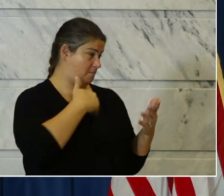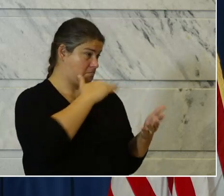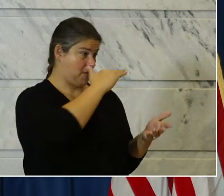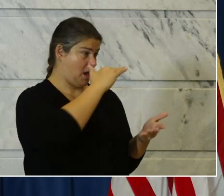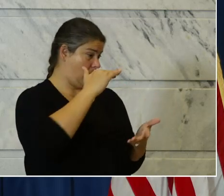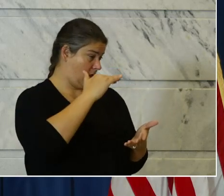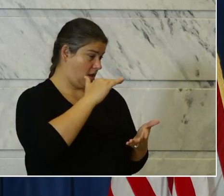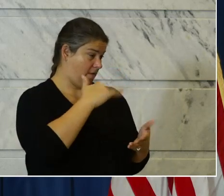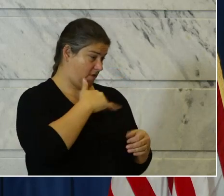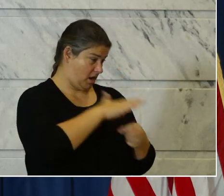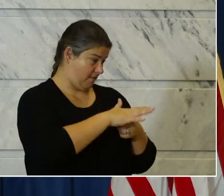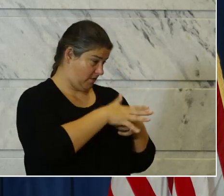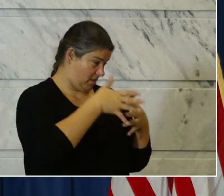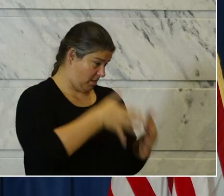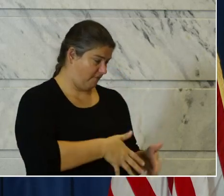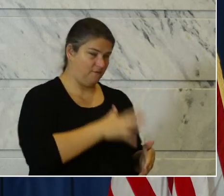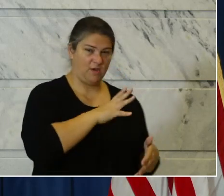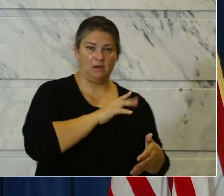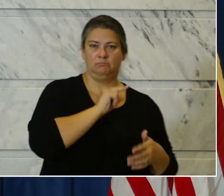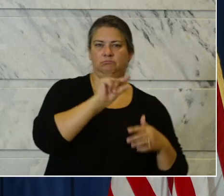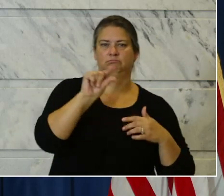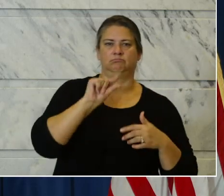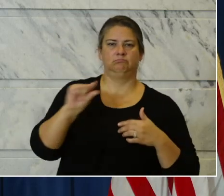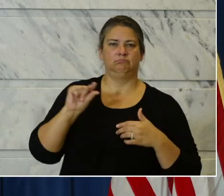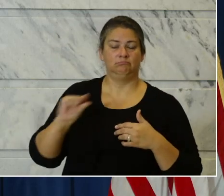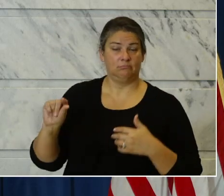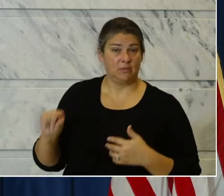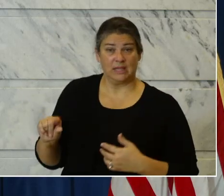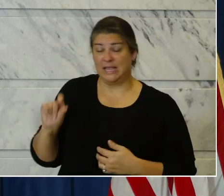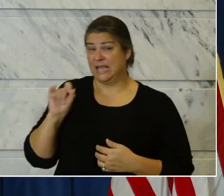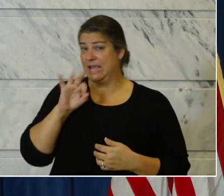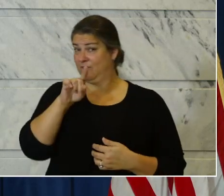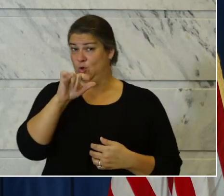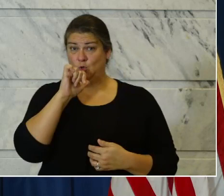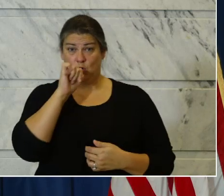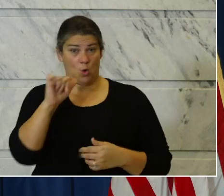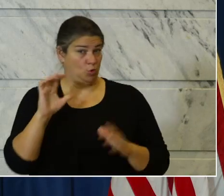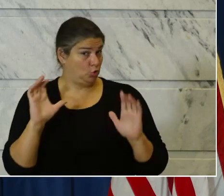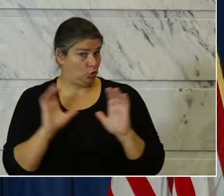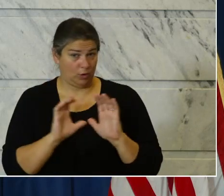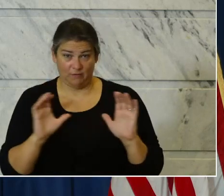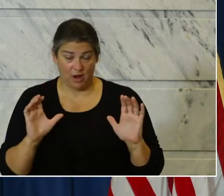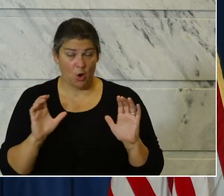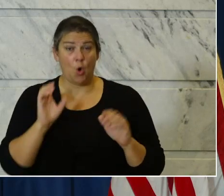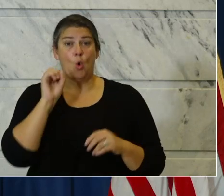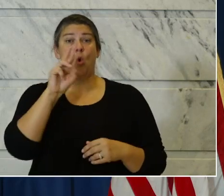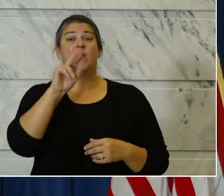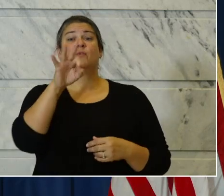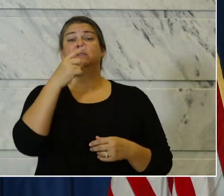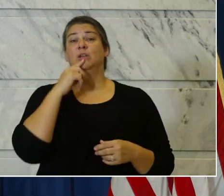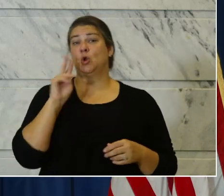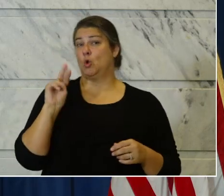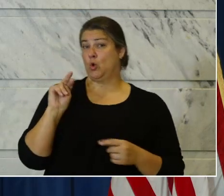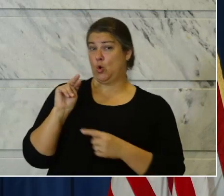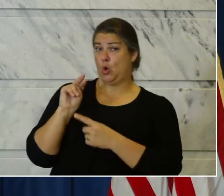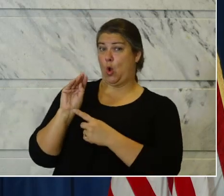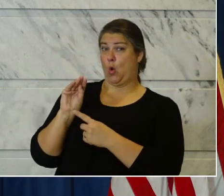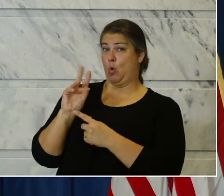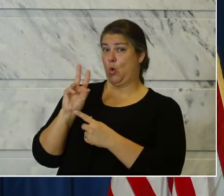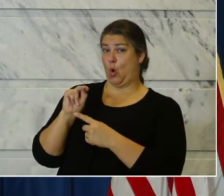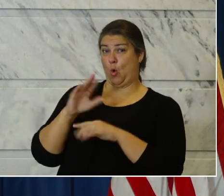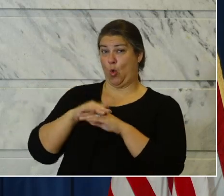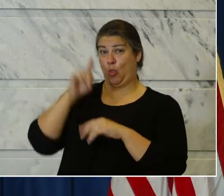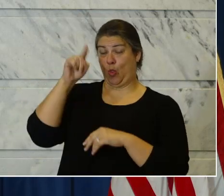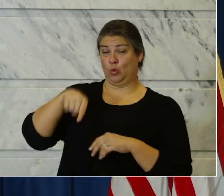if money is available. If you either do not certify or you certified no on those questions, you will get